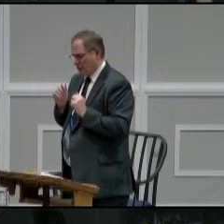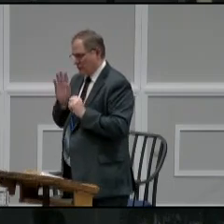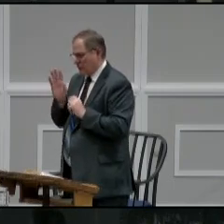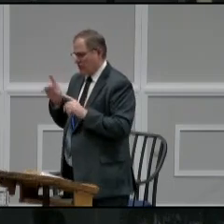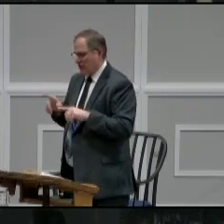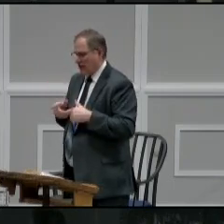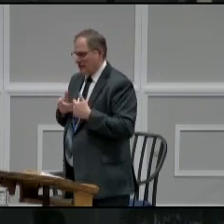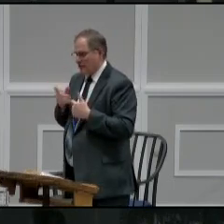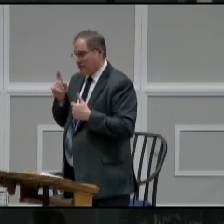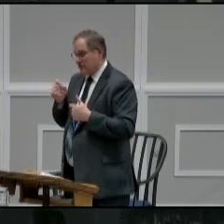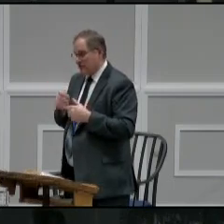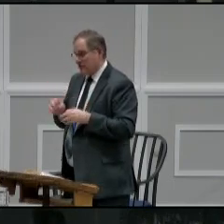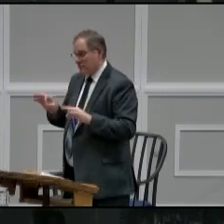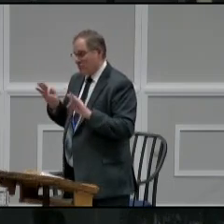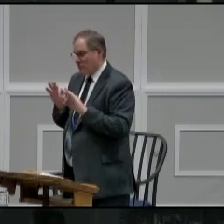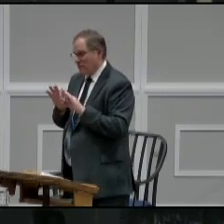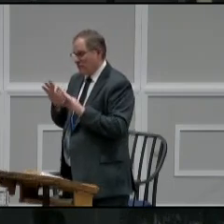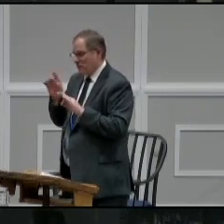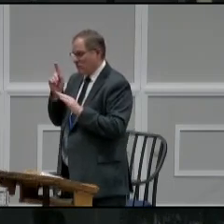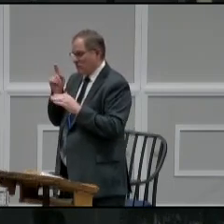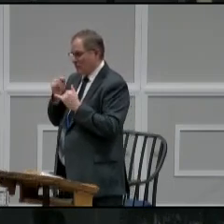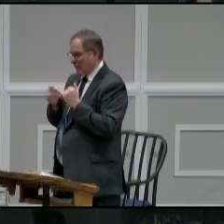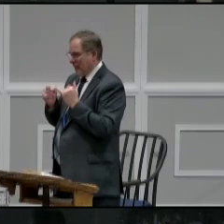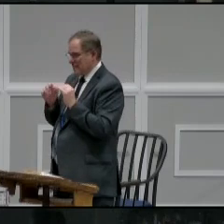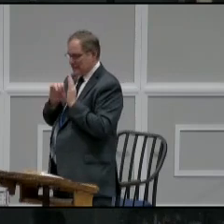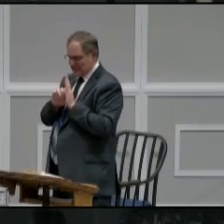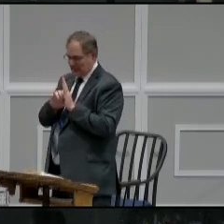Now, I close with this illustration.